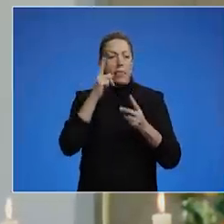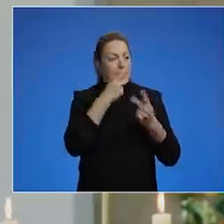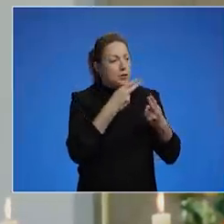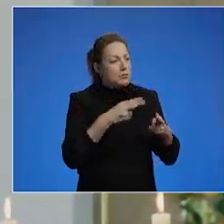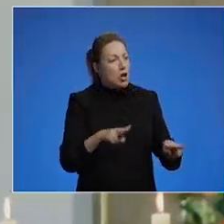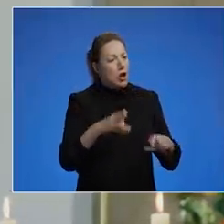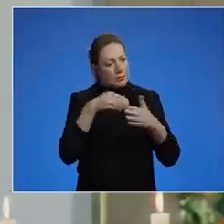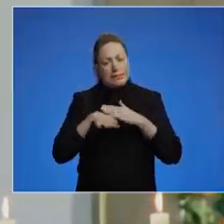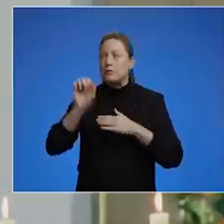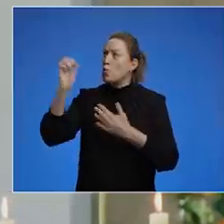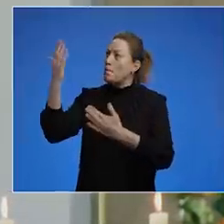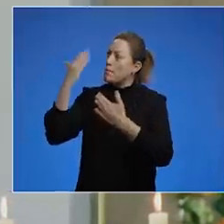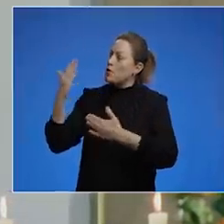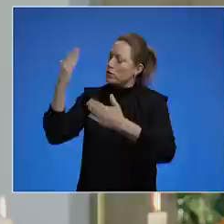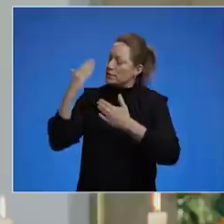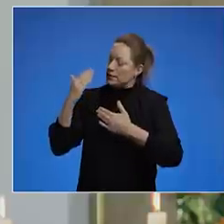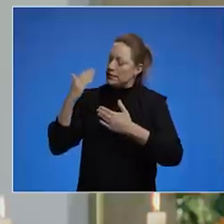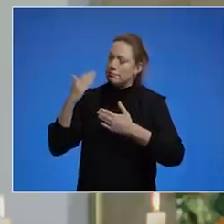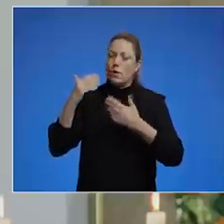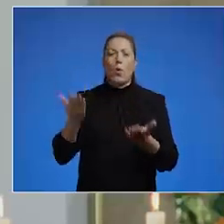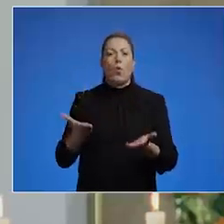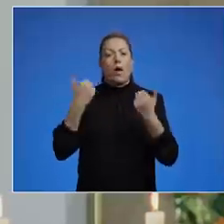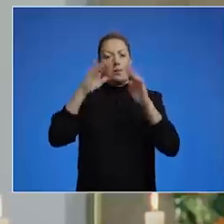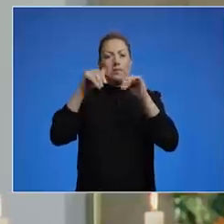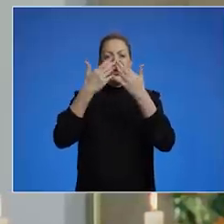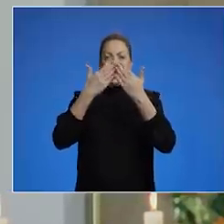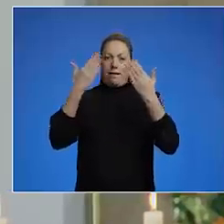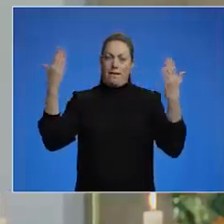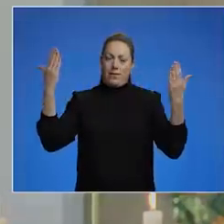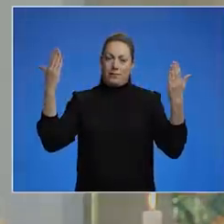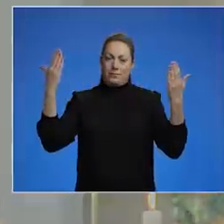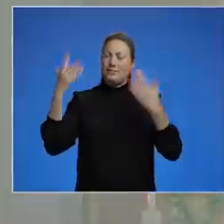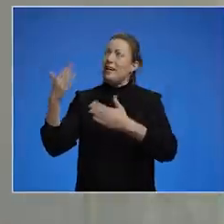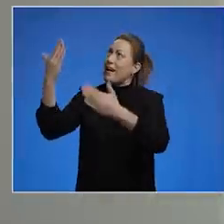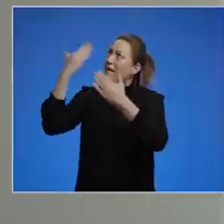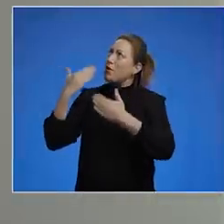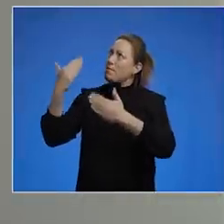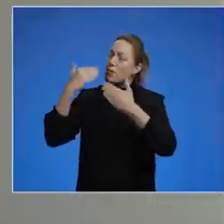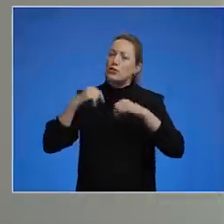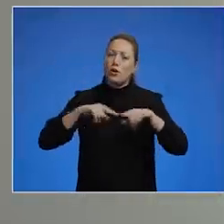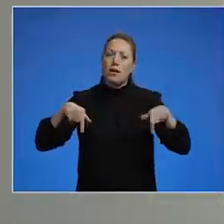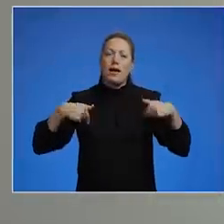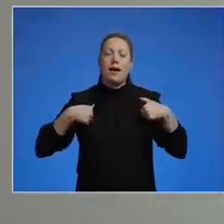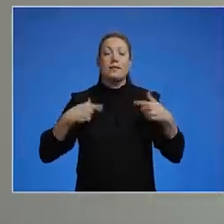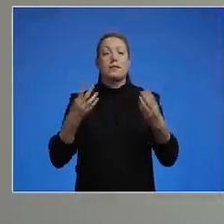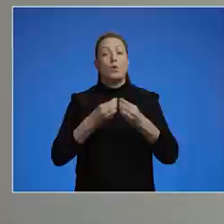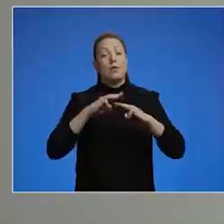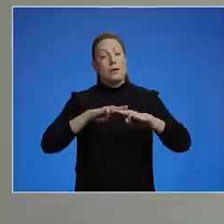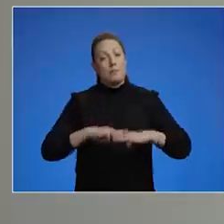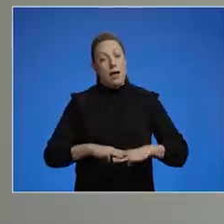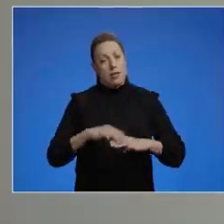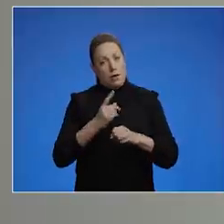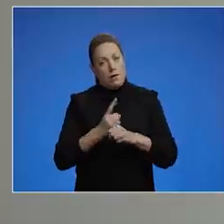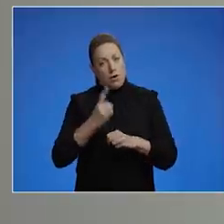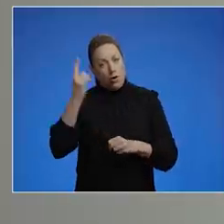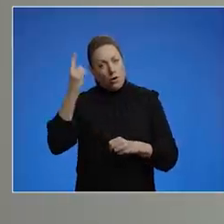in your mercy. Welcome them into the light of your face. Have mercy on us all, we pray, that with the